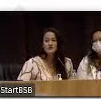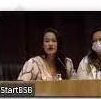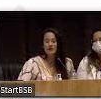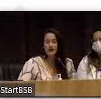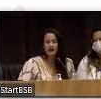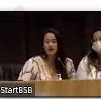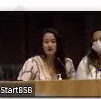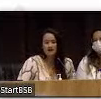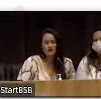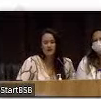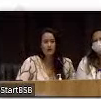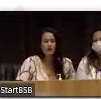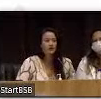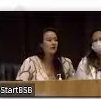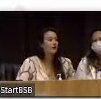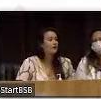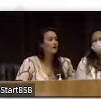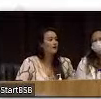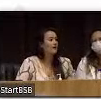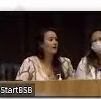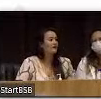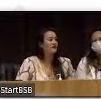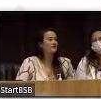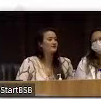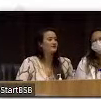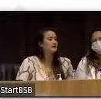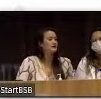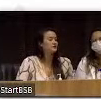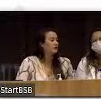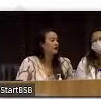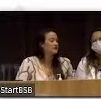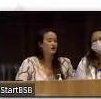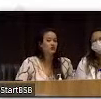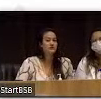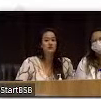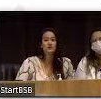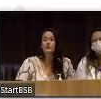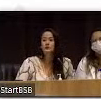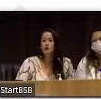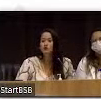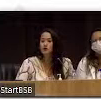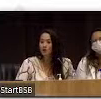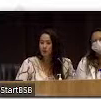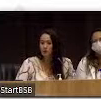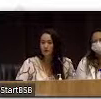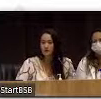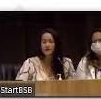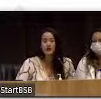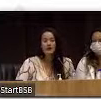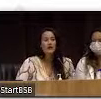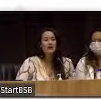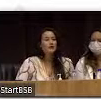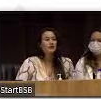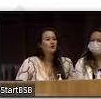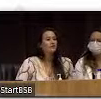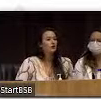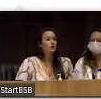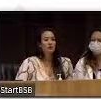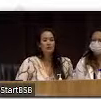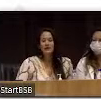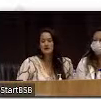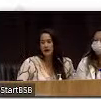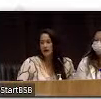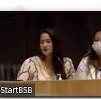surgeries. The access was exclusively through the regulation center. We don't have an emergency